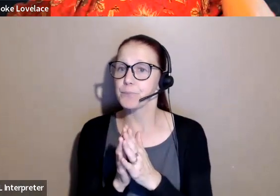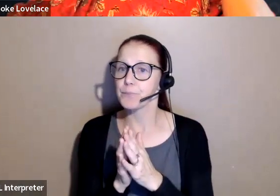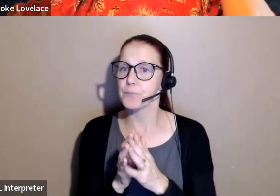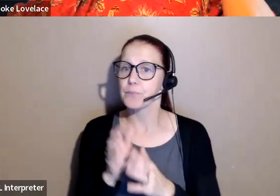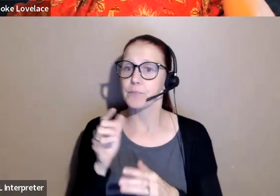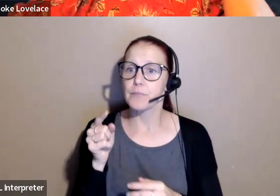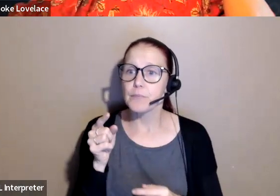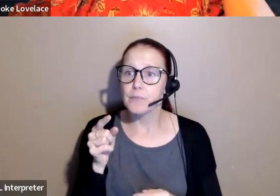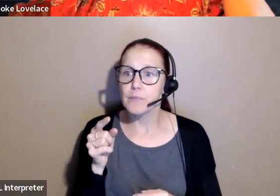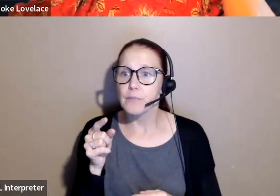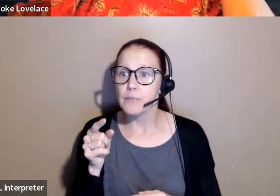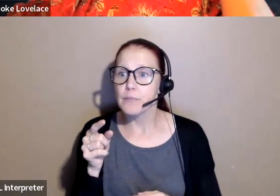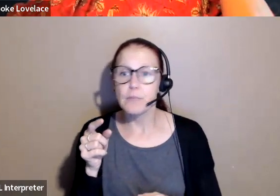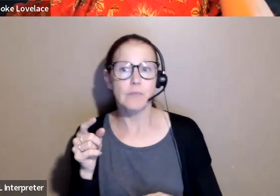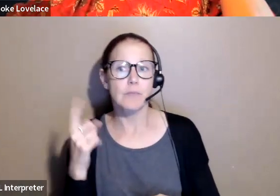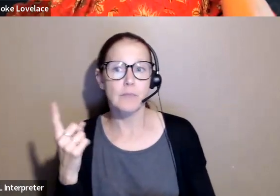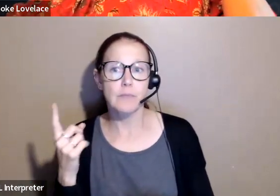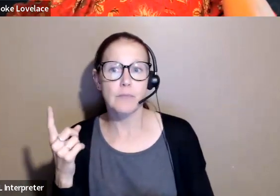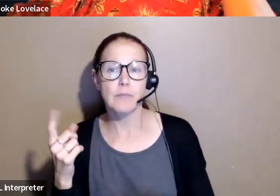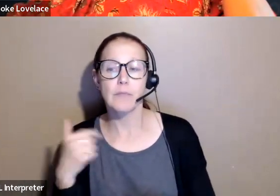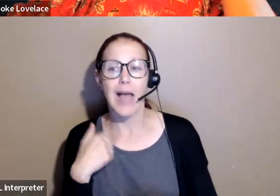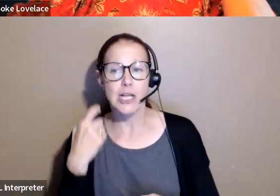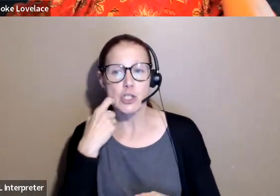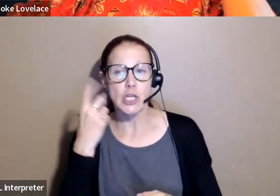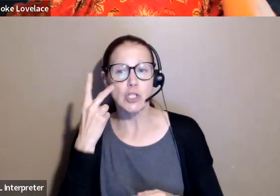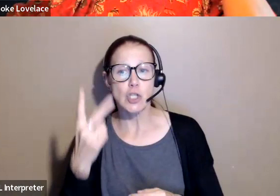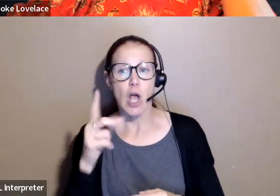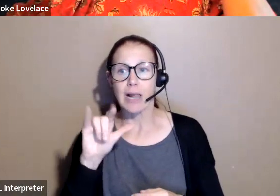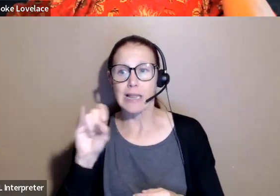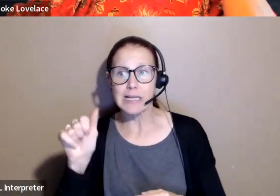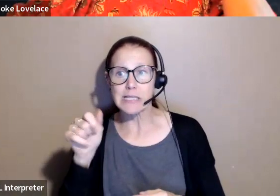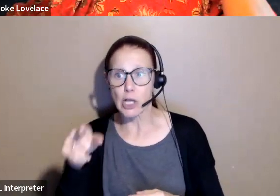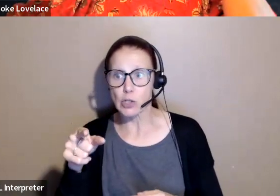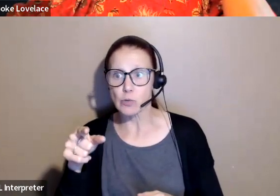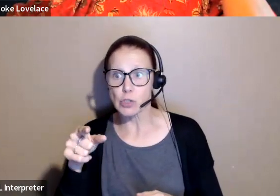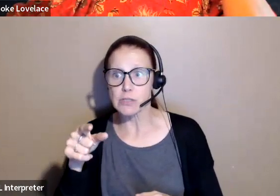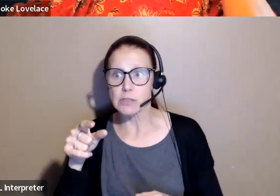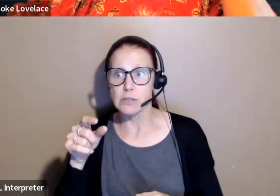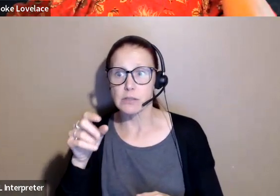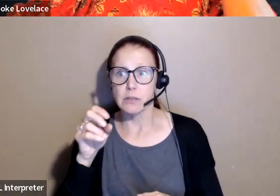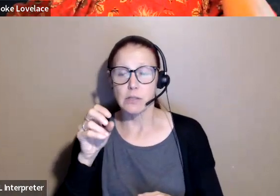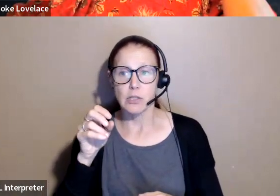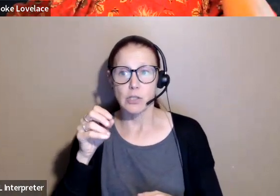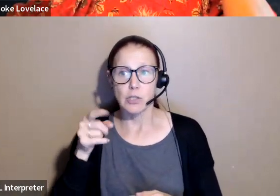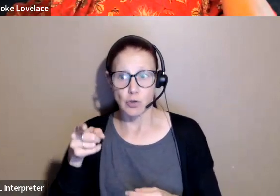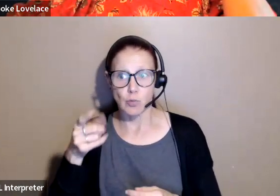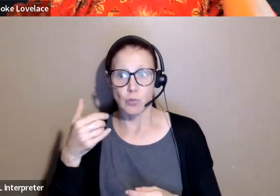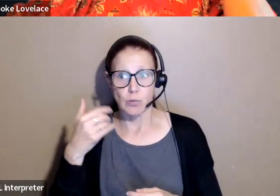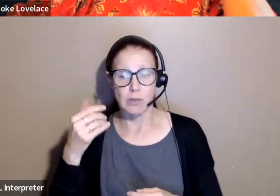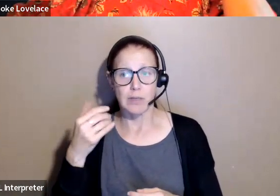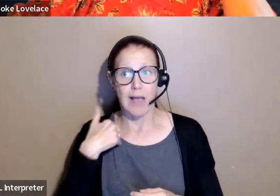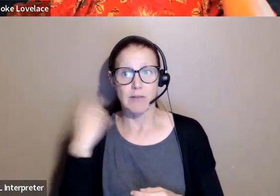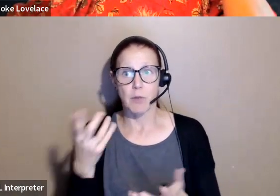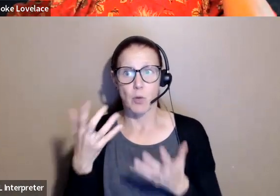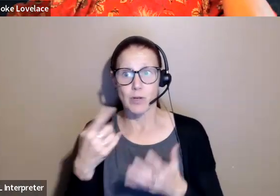DD Council's I just saw, Lisa, it looked like you just took yourself off camera. Did you have something you wanted to